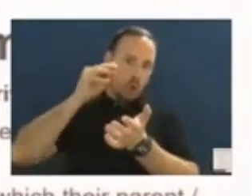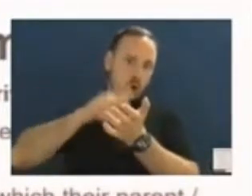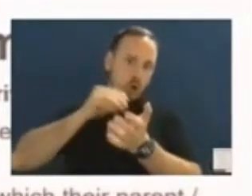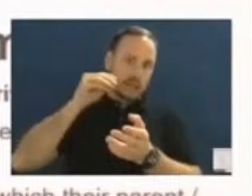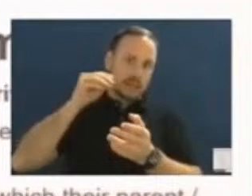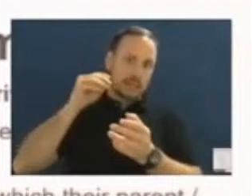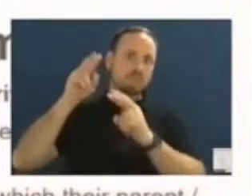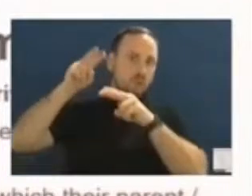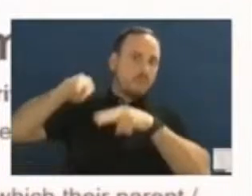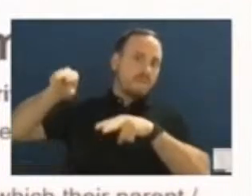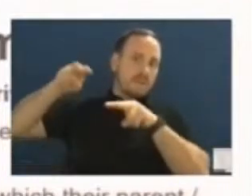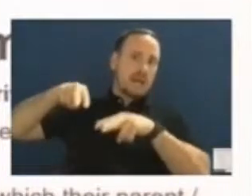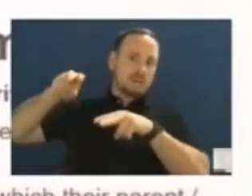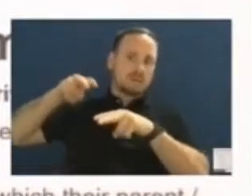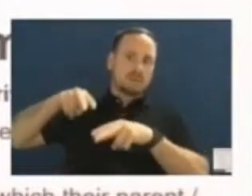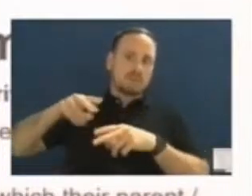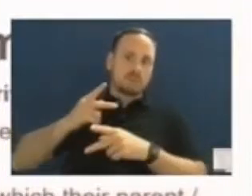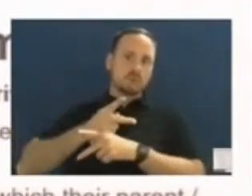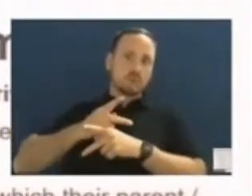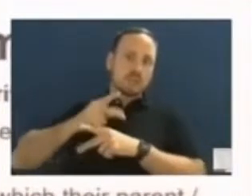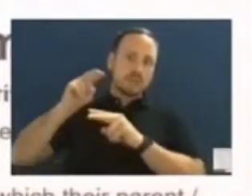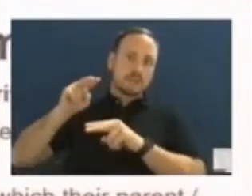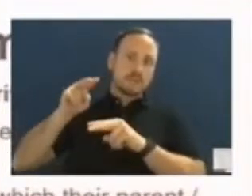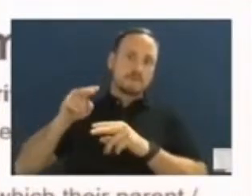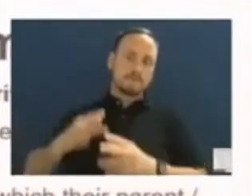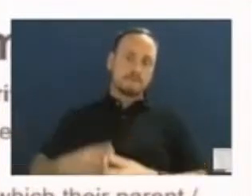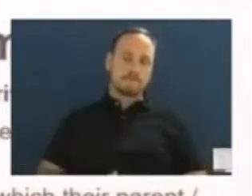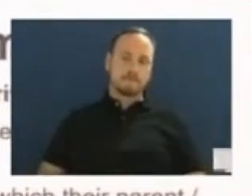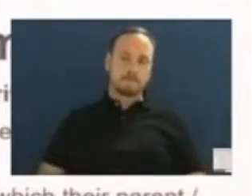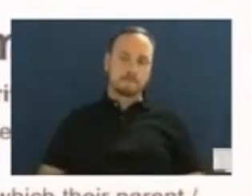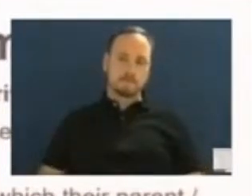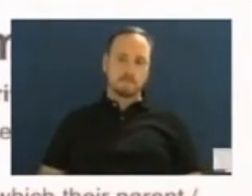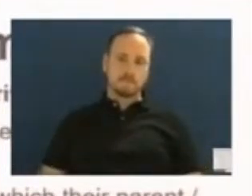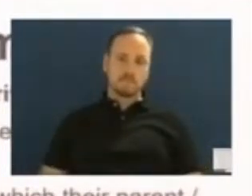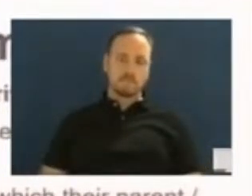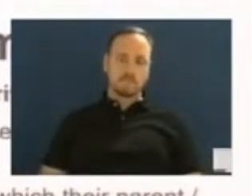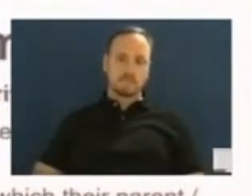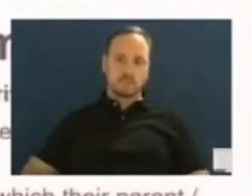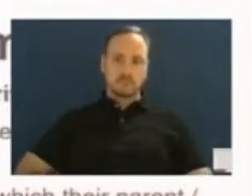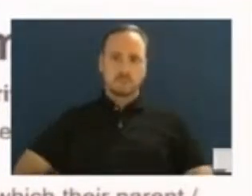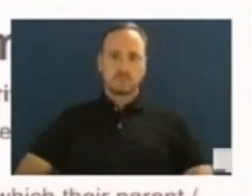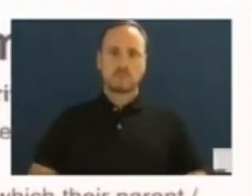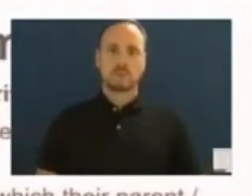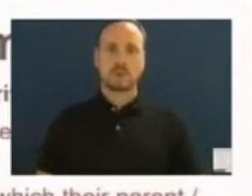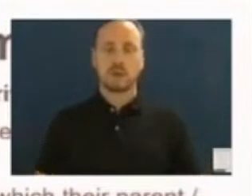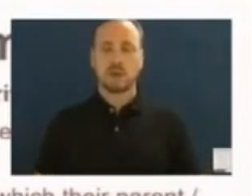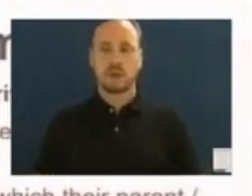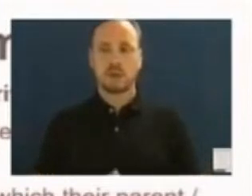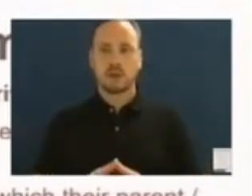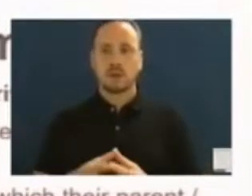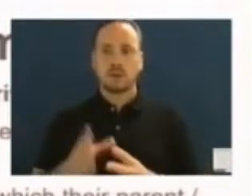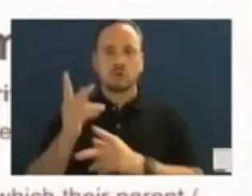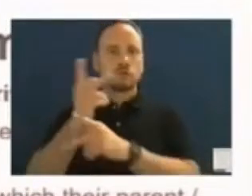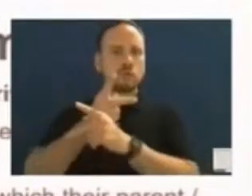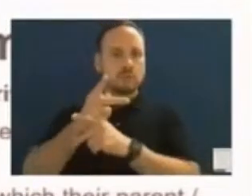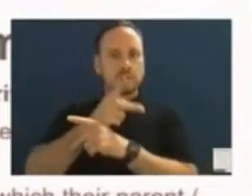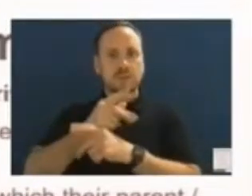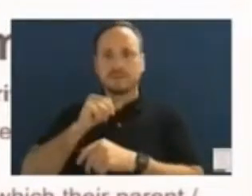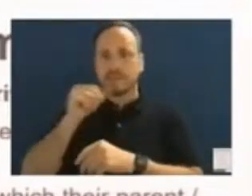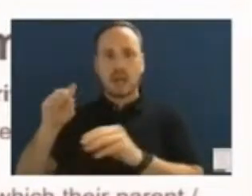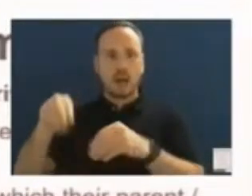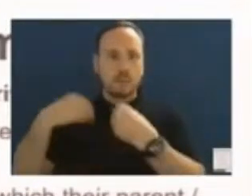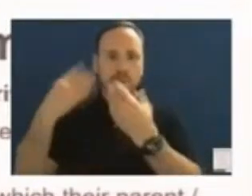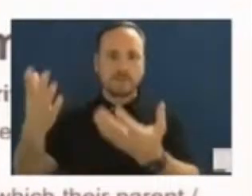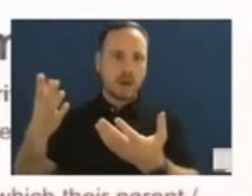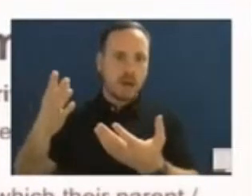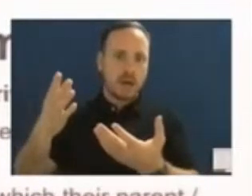Students will not participate in in-person learning with their teachers. And this supervision is not going to be provided as a before or